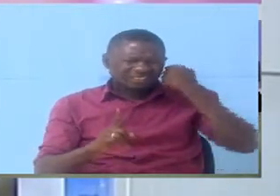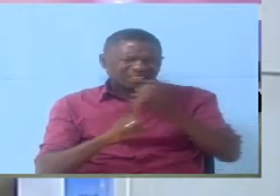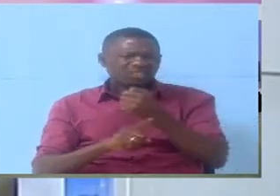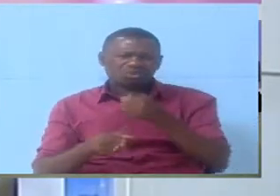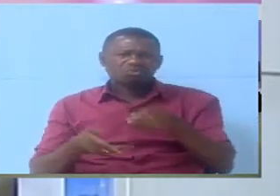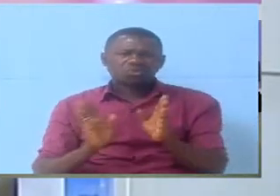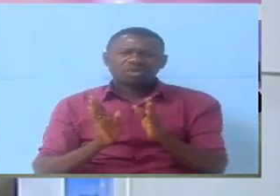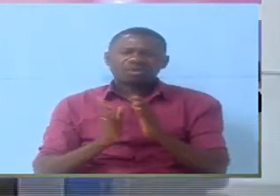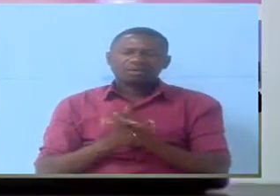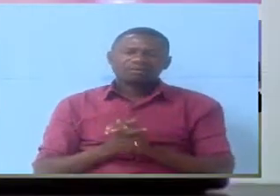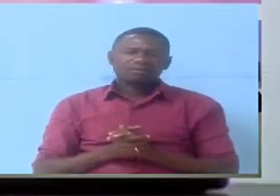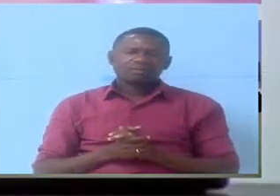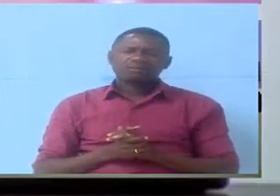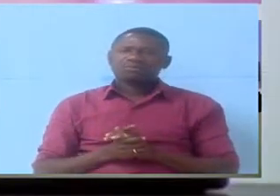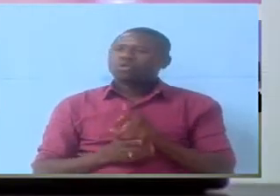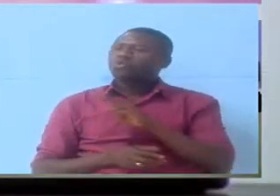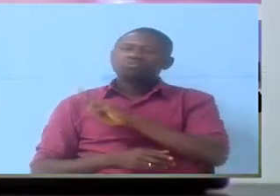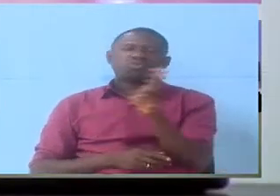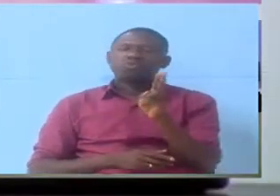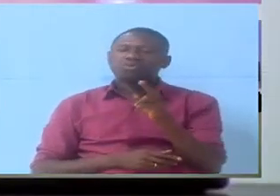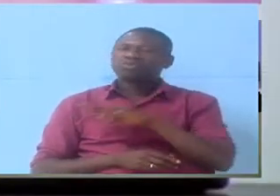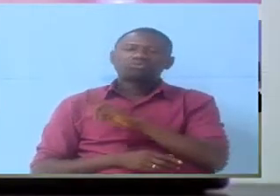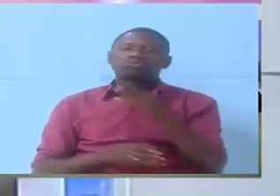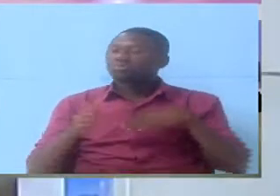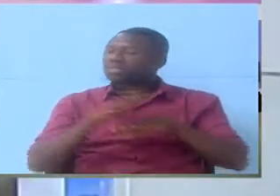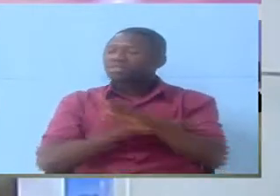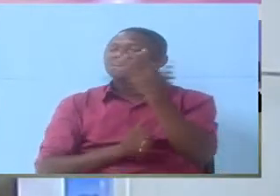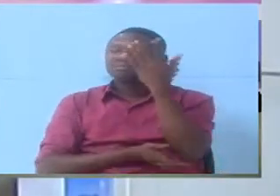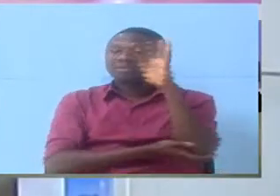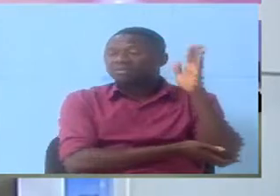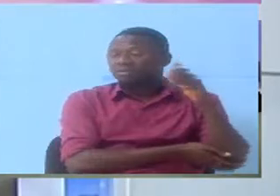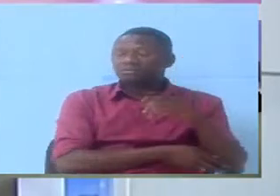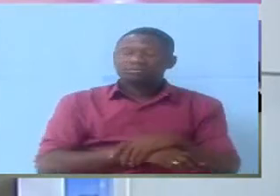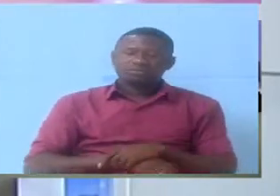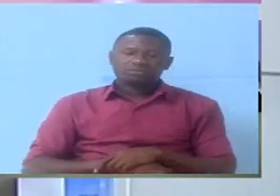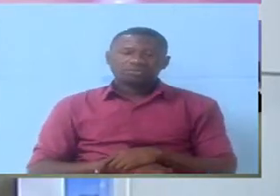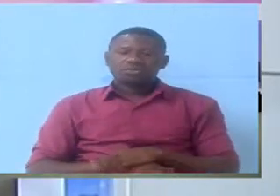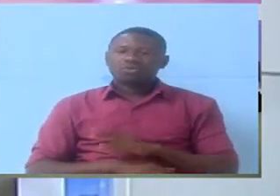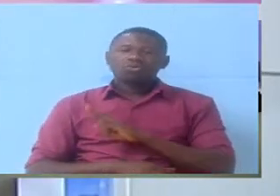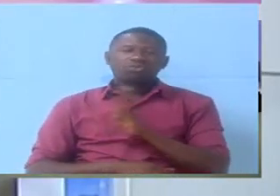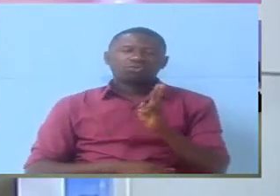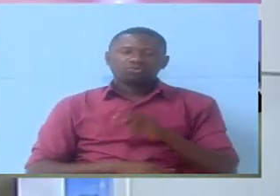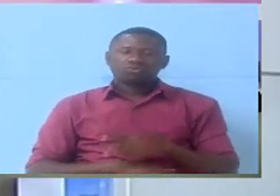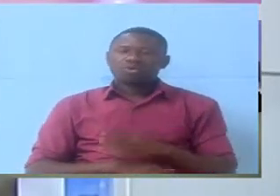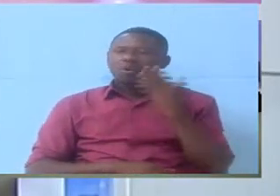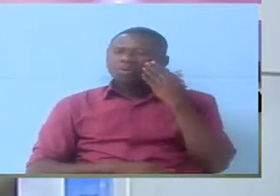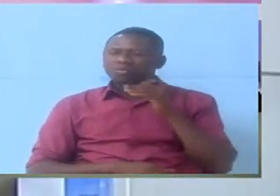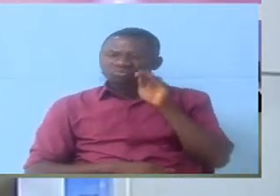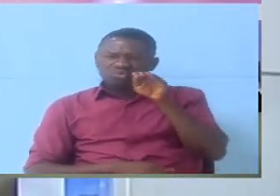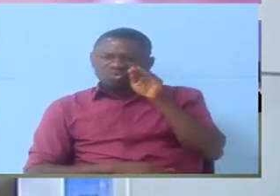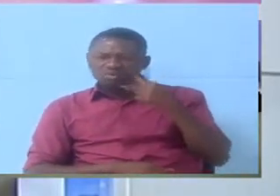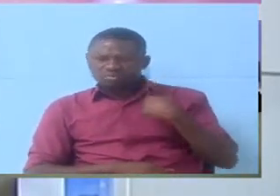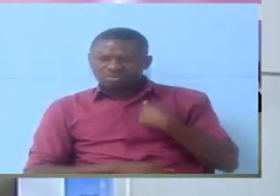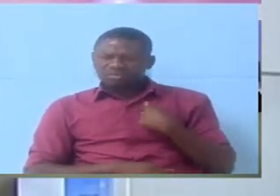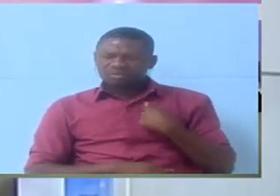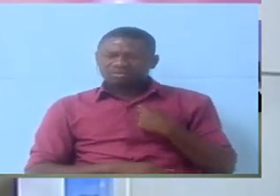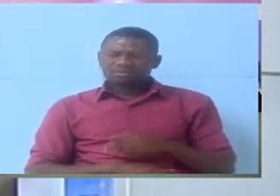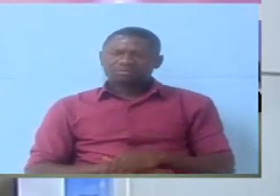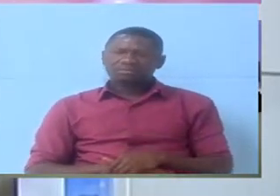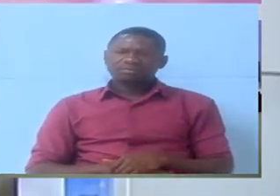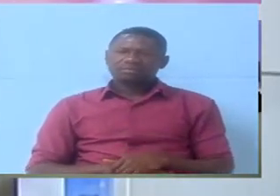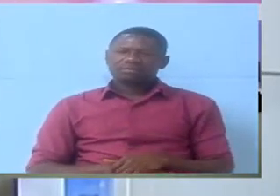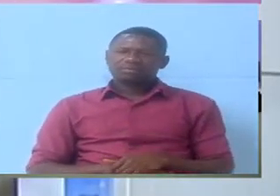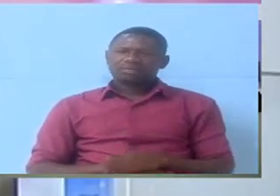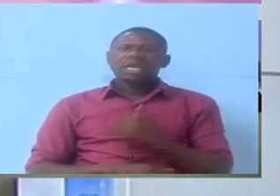Annie, counsel. What did he say to you? I'm gonna foe. When he called me, I am Kumani. He said, what do you think? I'm Yinka